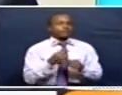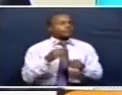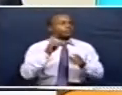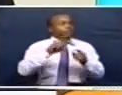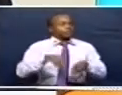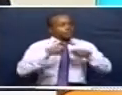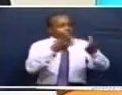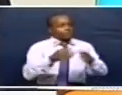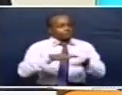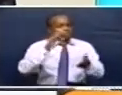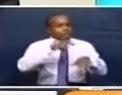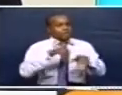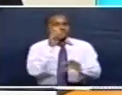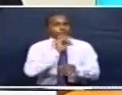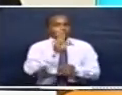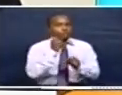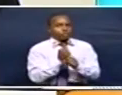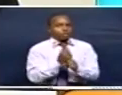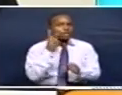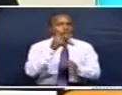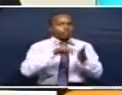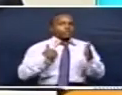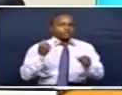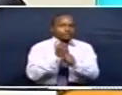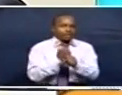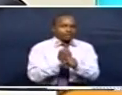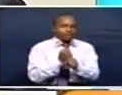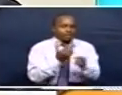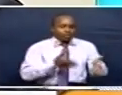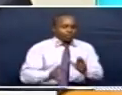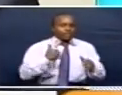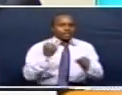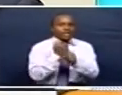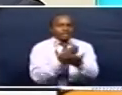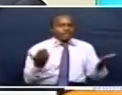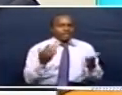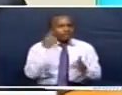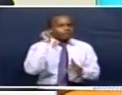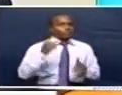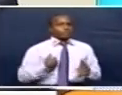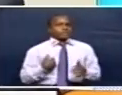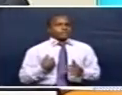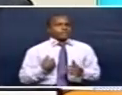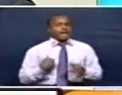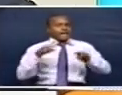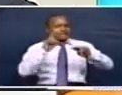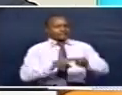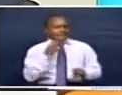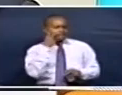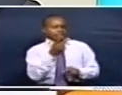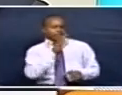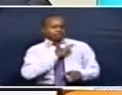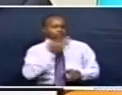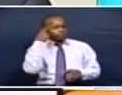his work. You look at the things he's done, you look at the way he's done things, because For me, I sit down and look at the benefit for my